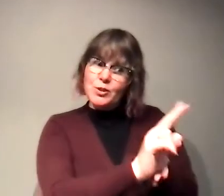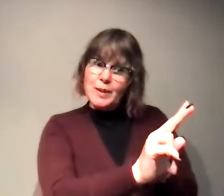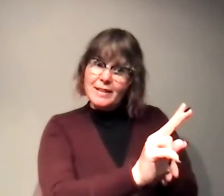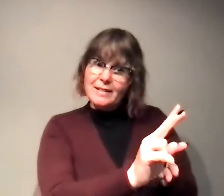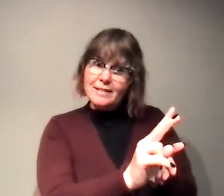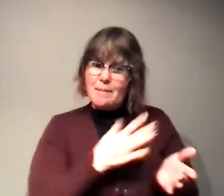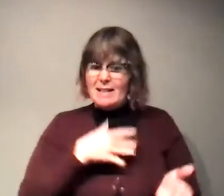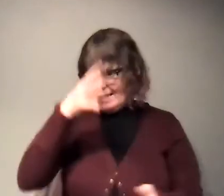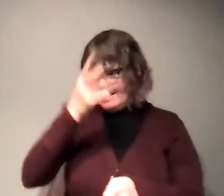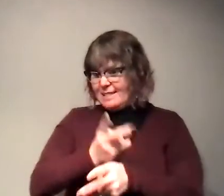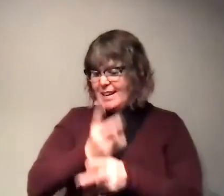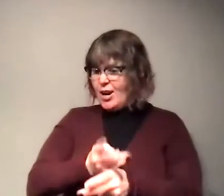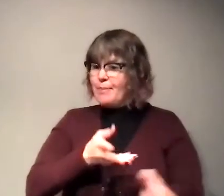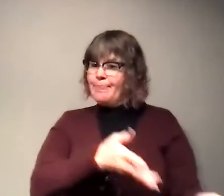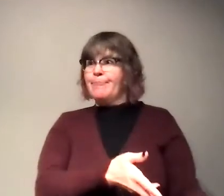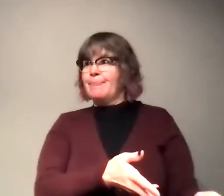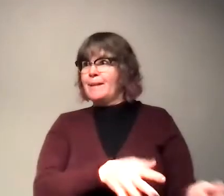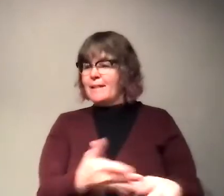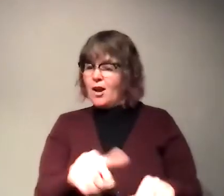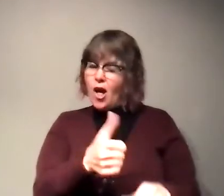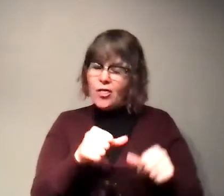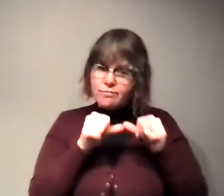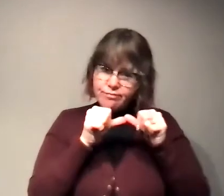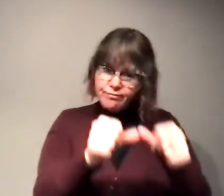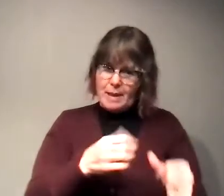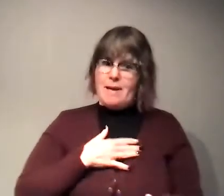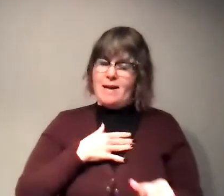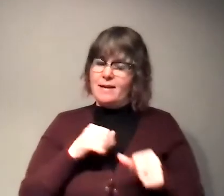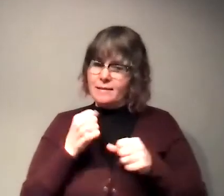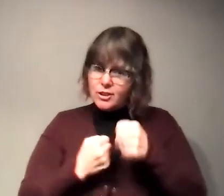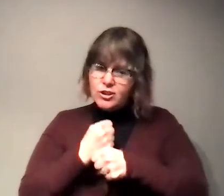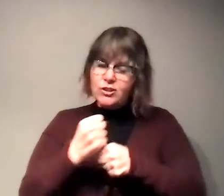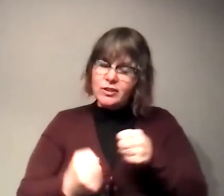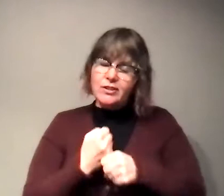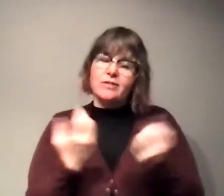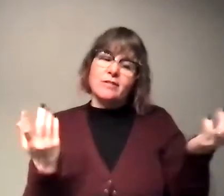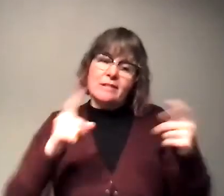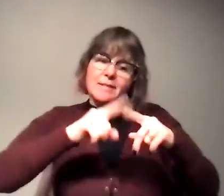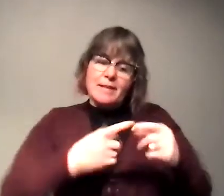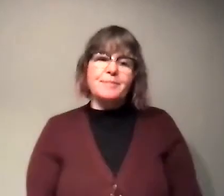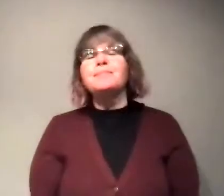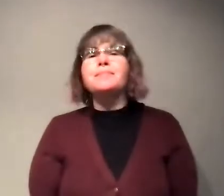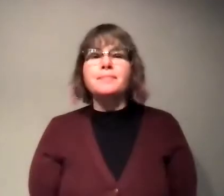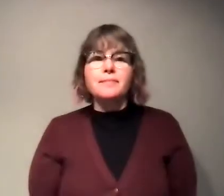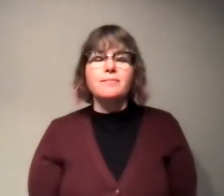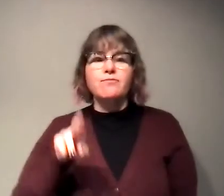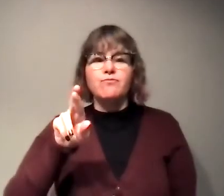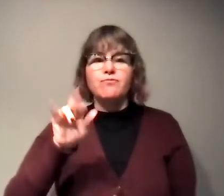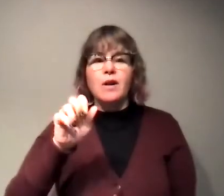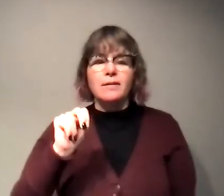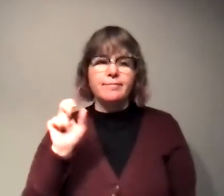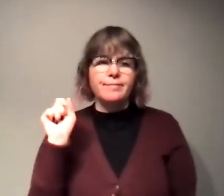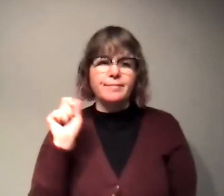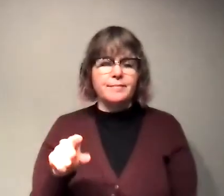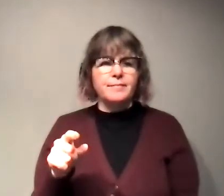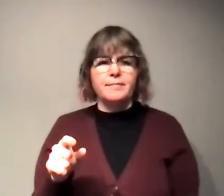dad's care, and others last years when I'm taking care of them, or sometimes not. The next question is from Ryan. In what ways does the